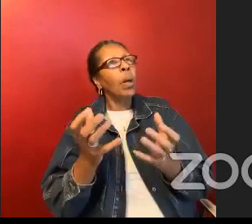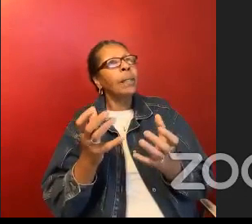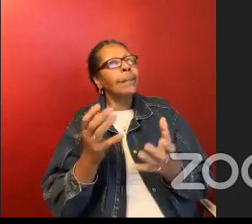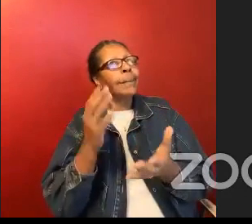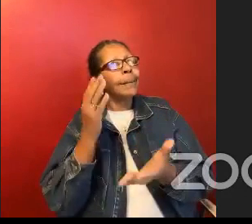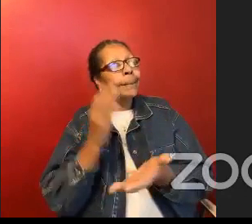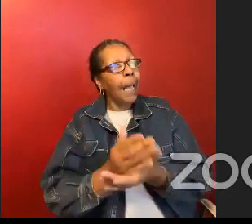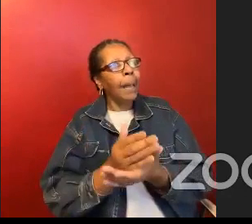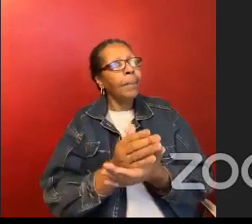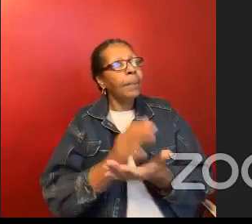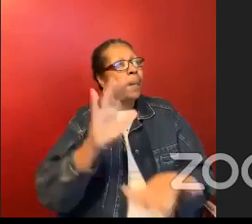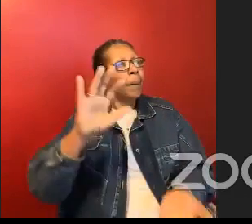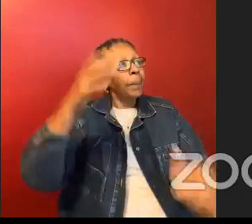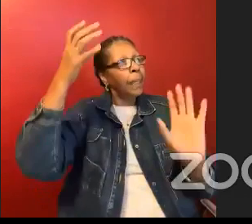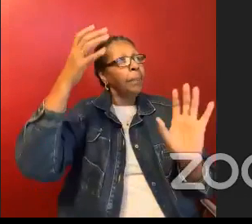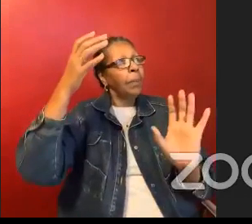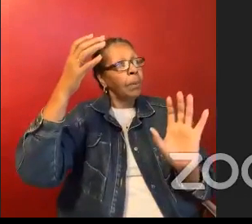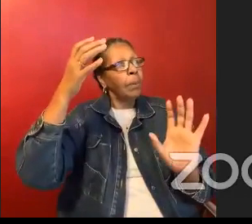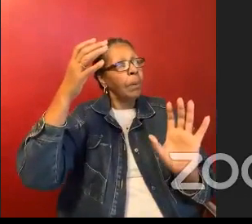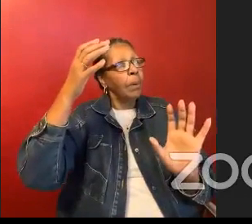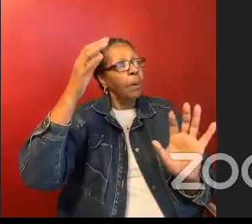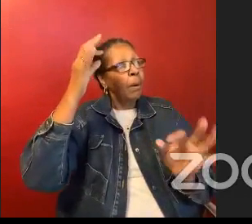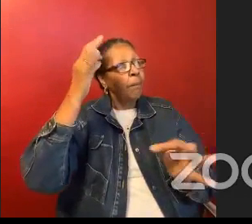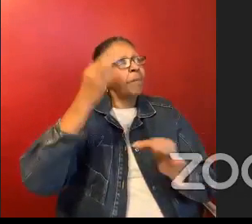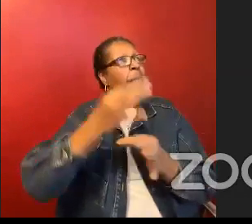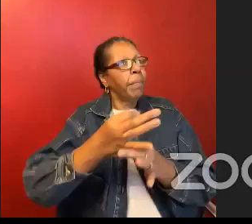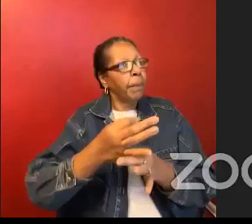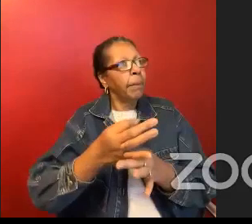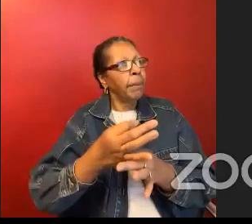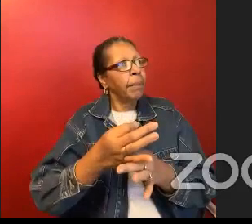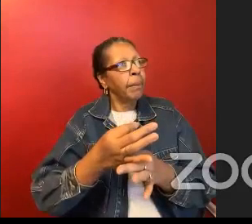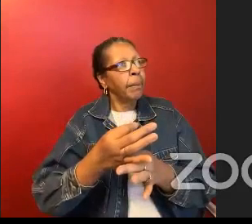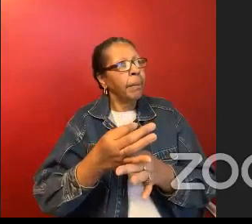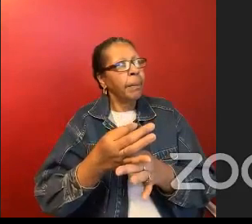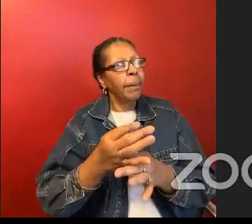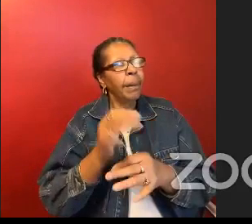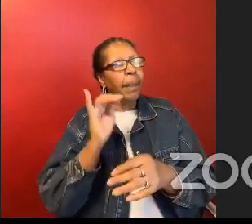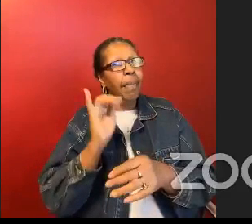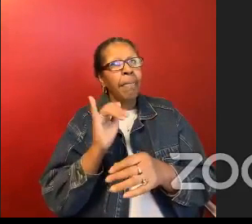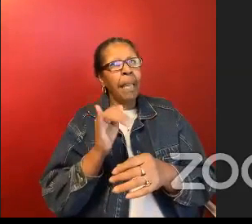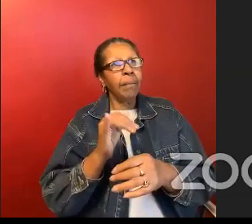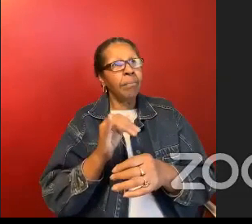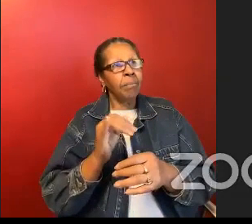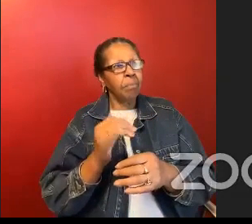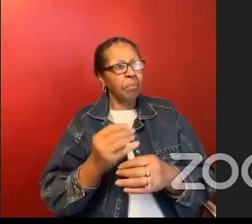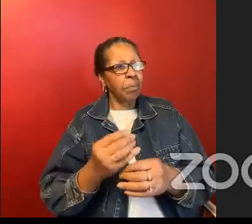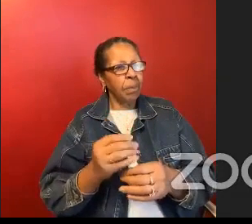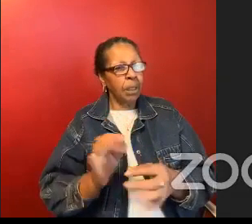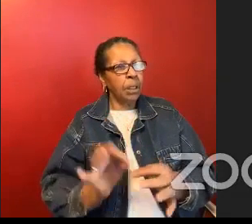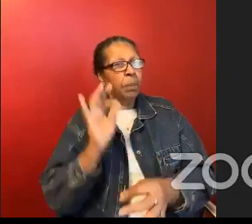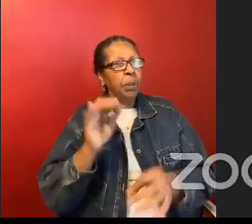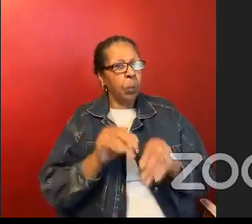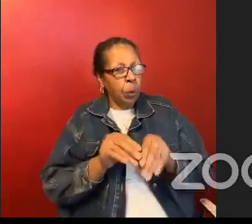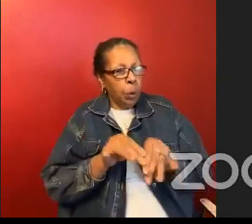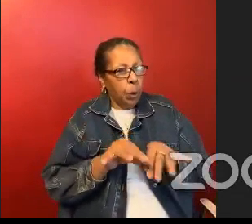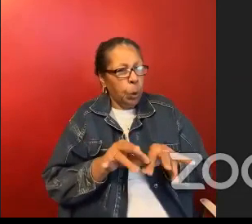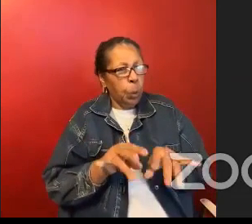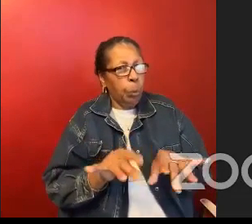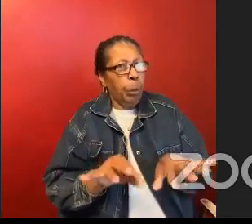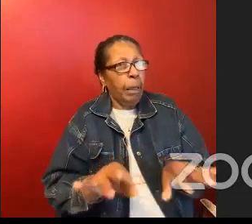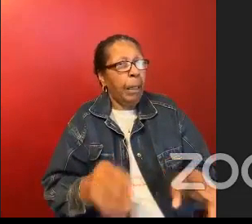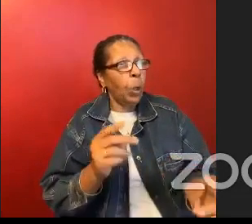upheaval of faith. The faith was in Christ was spreading like wildfire, and they figured if they could kill